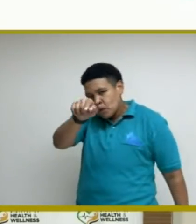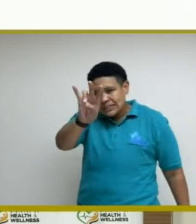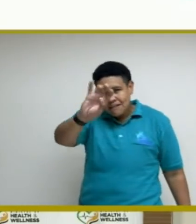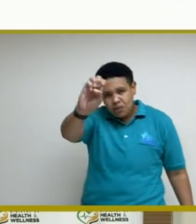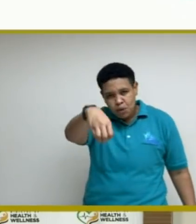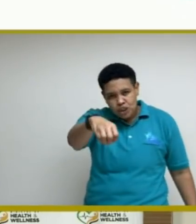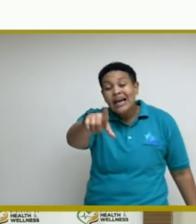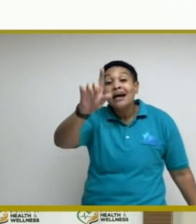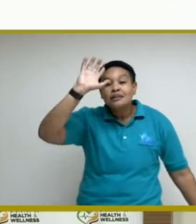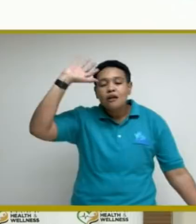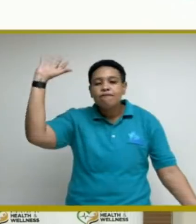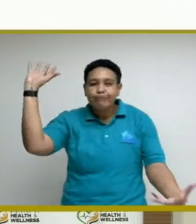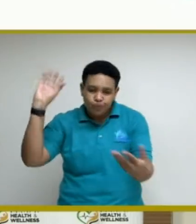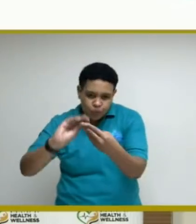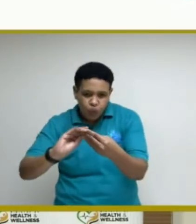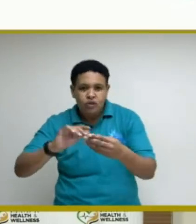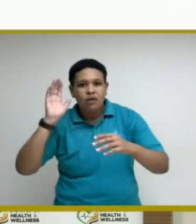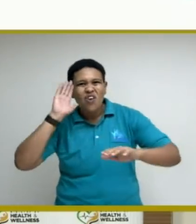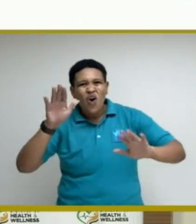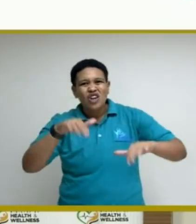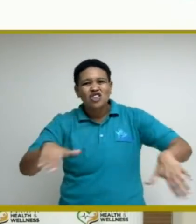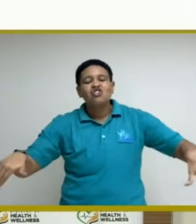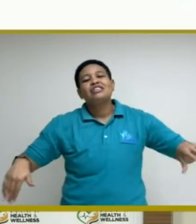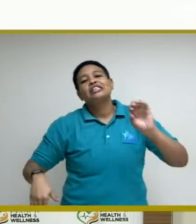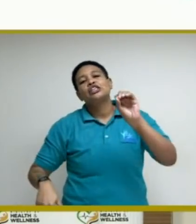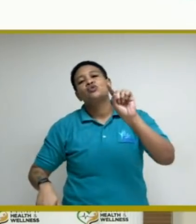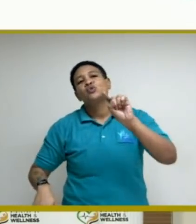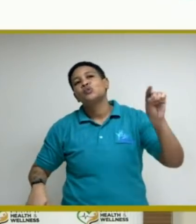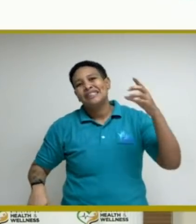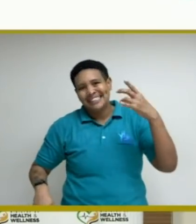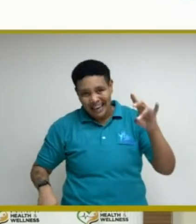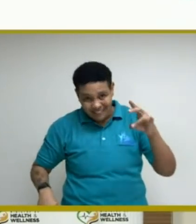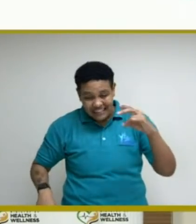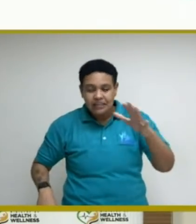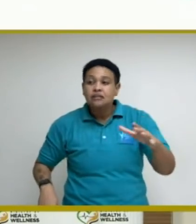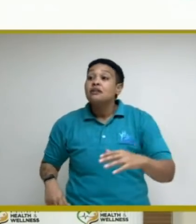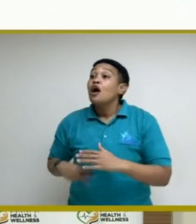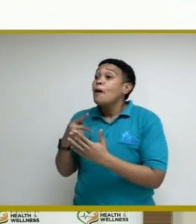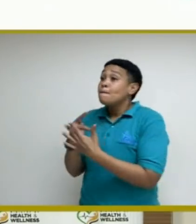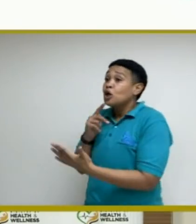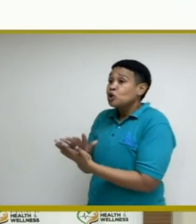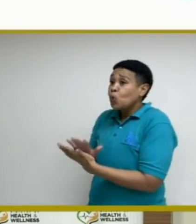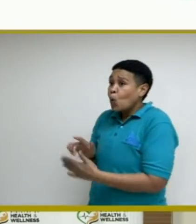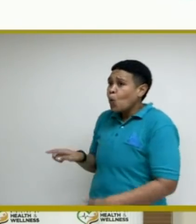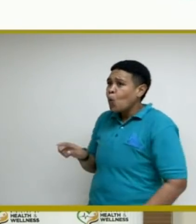10.7% of all children, which is 0 to 17. Preschooler,